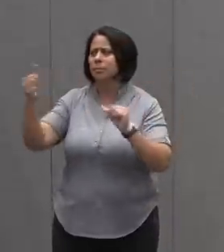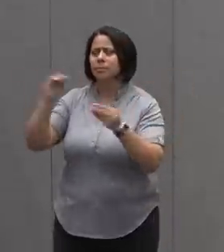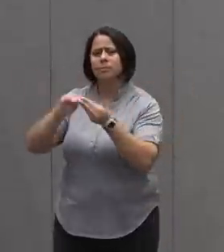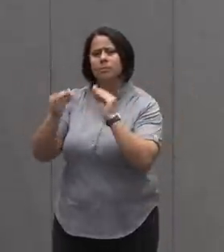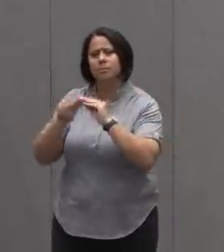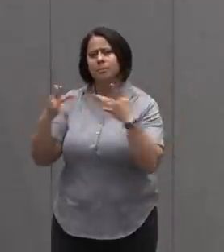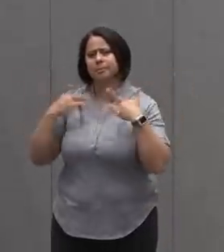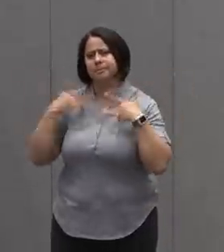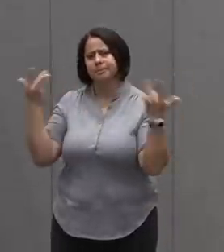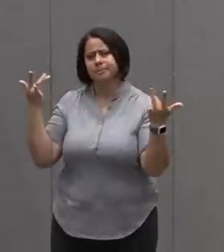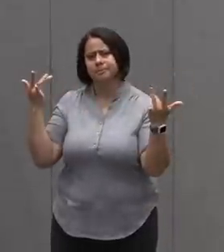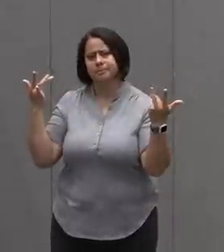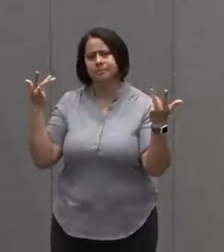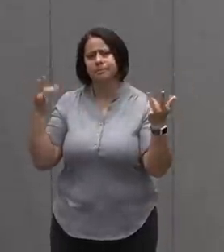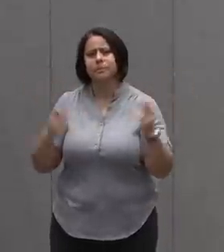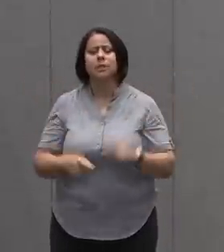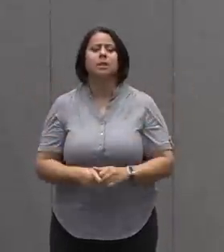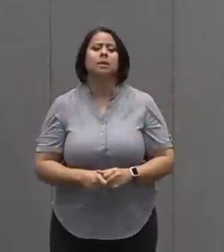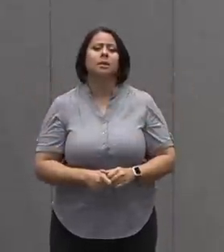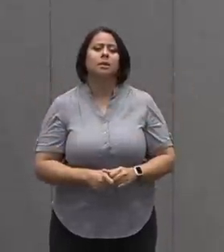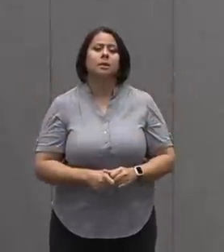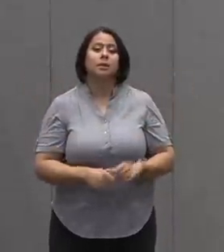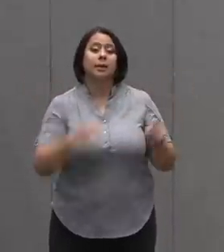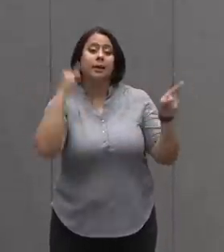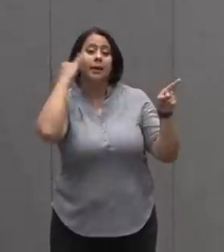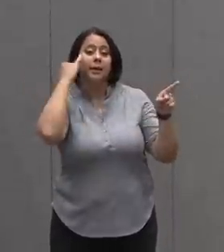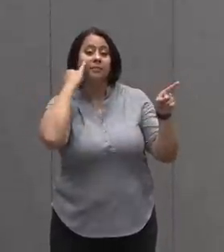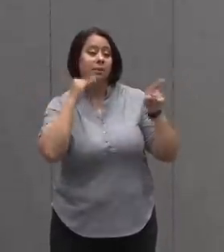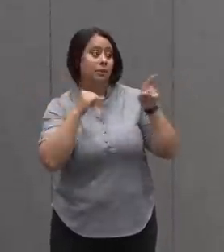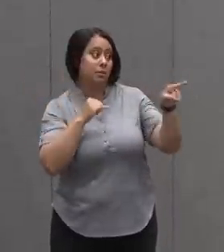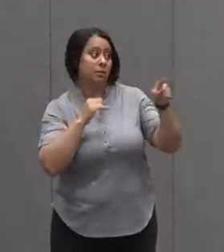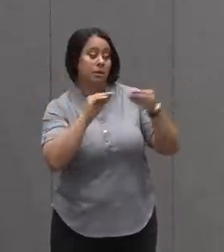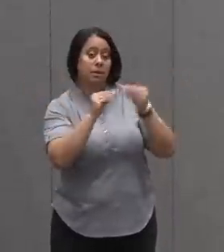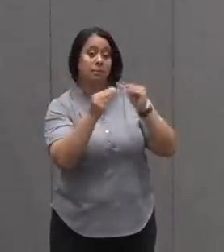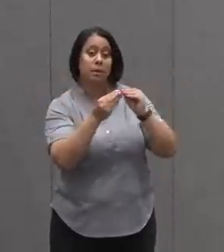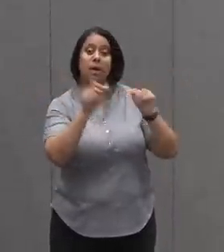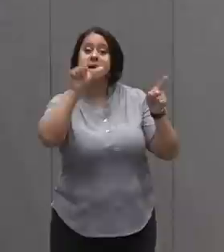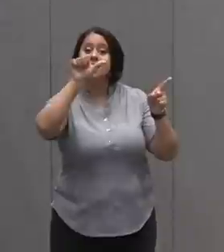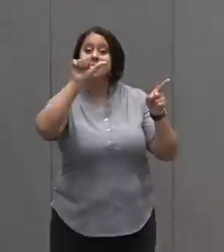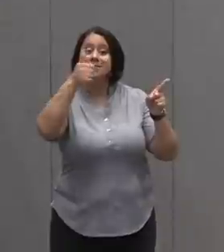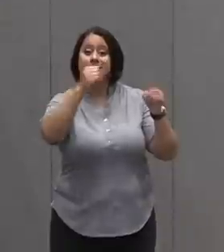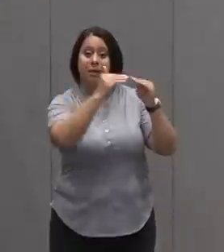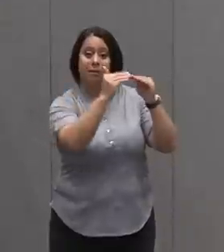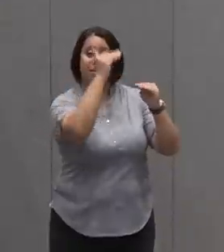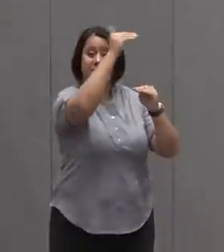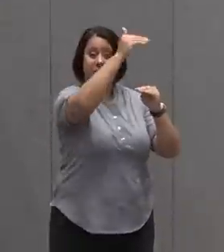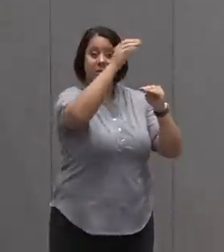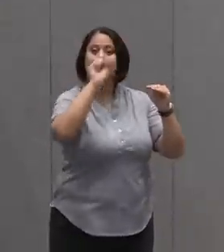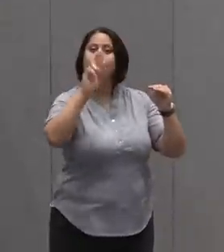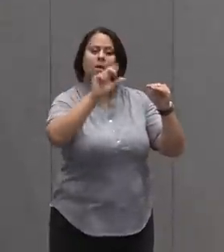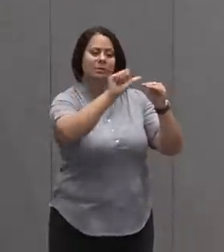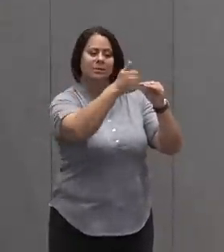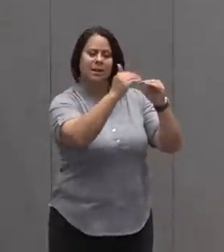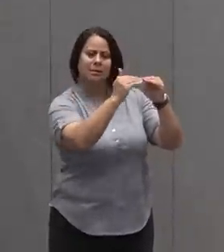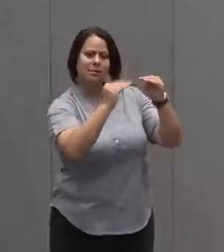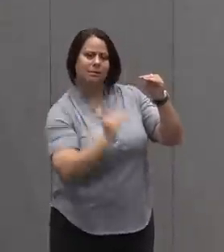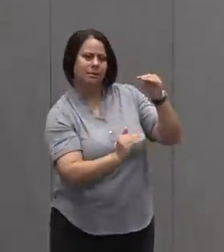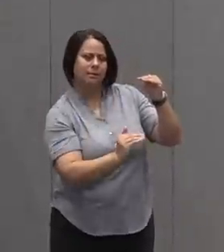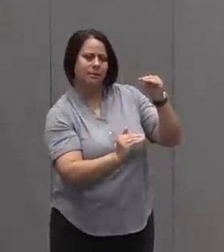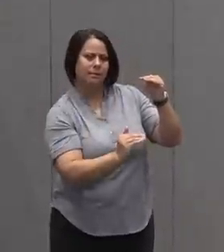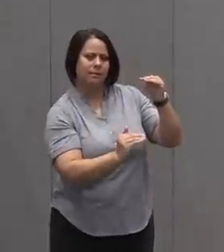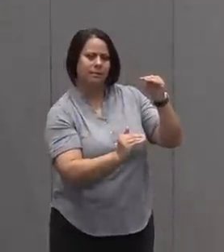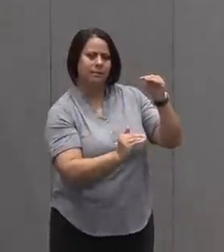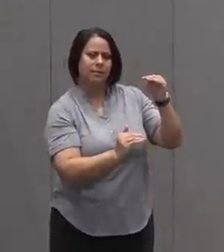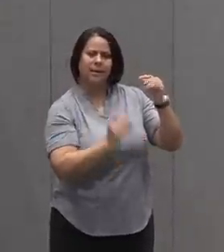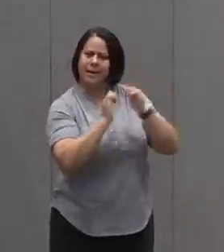we want to know what is 10 more or 10 less than that number. Well, if we were wanting to